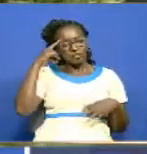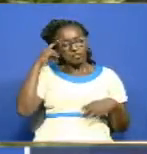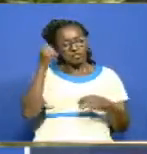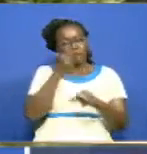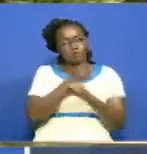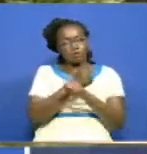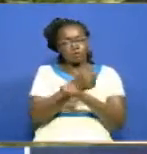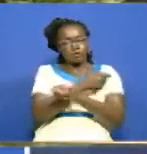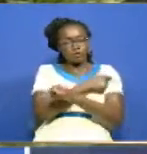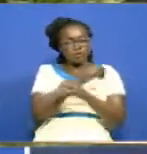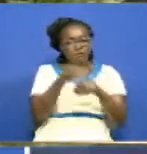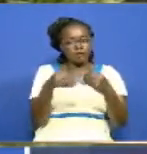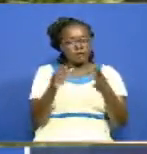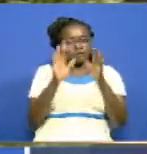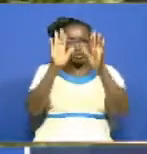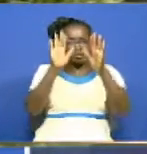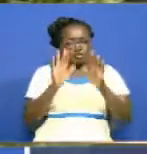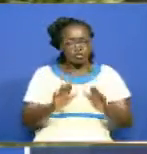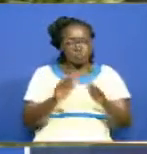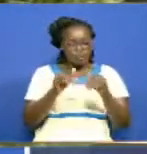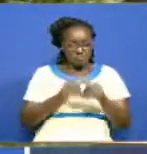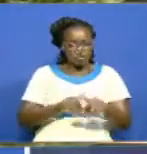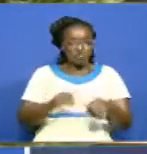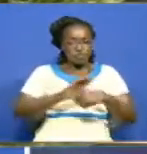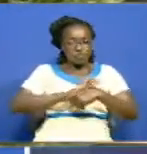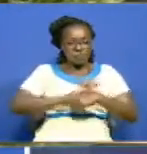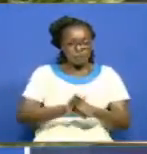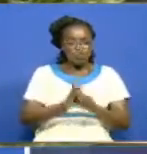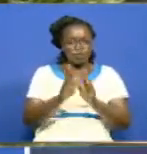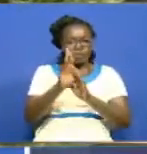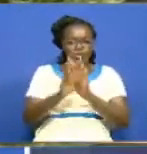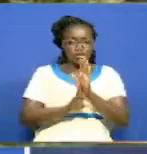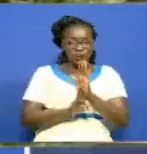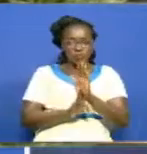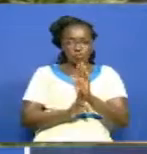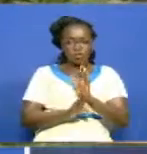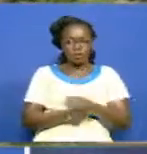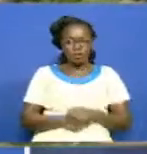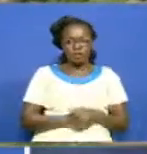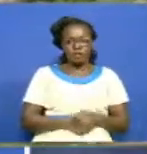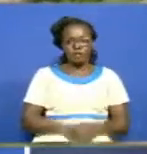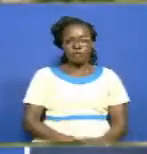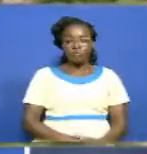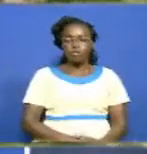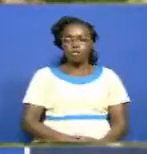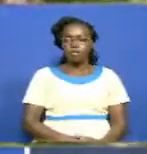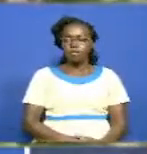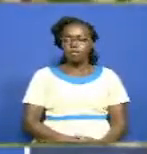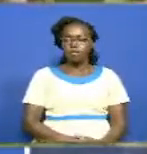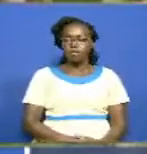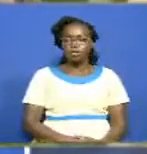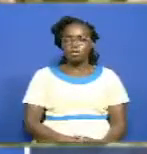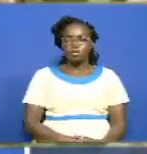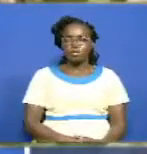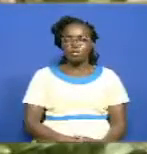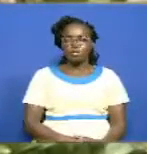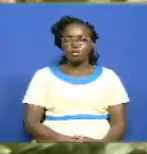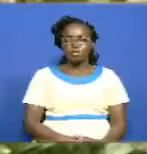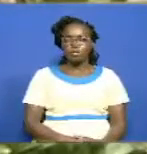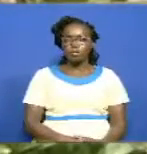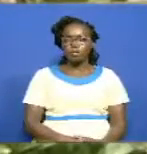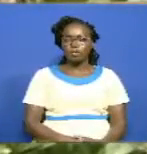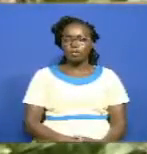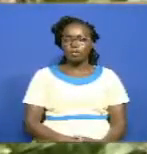protection, hence the importance to keep adhering to the set guidelines. Nancy Okware, Channel One News.